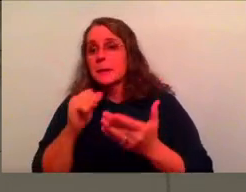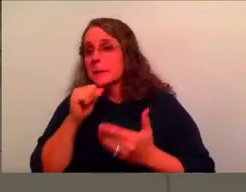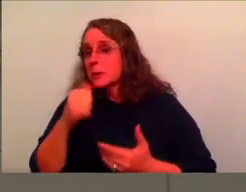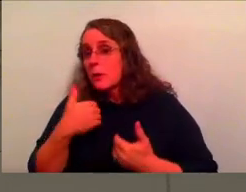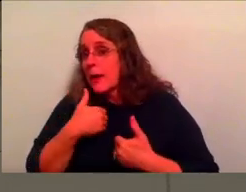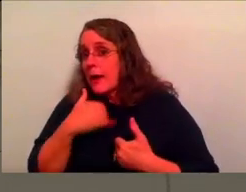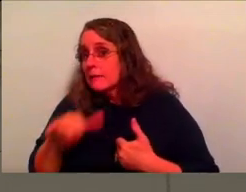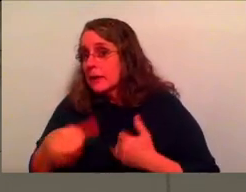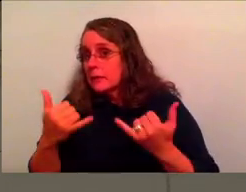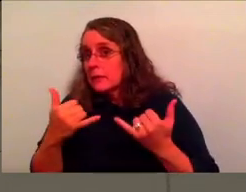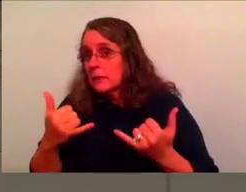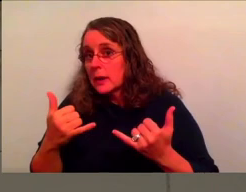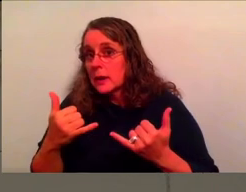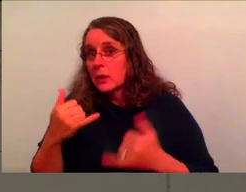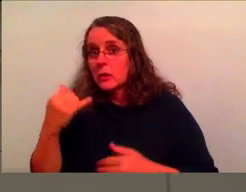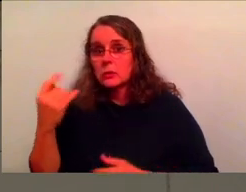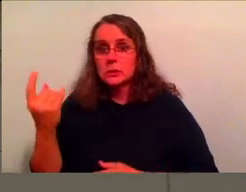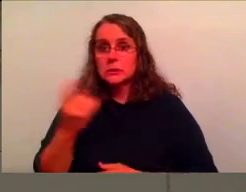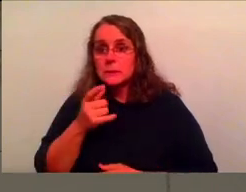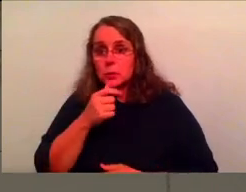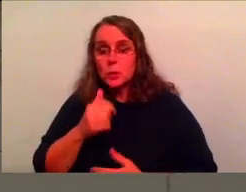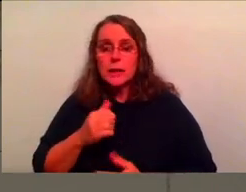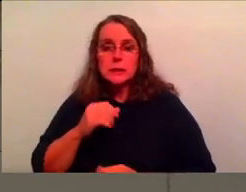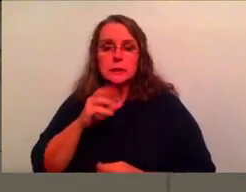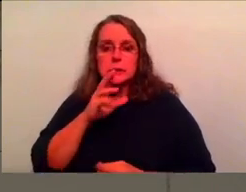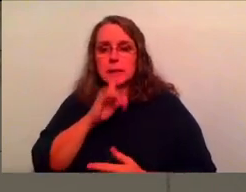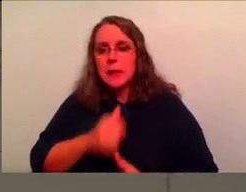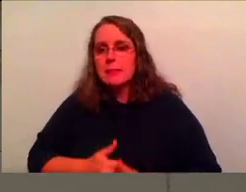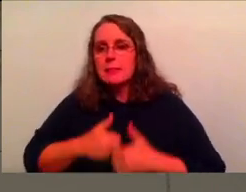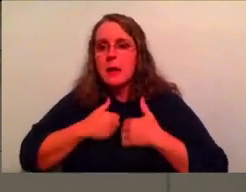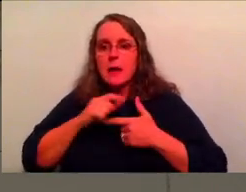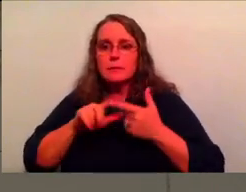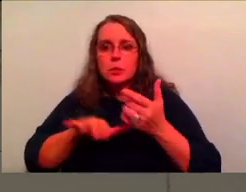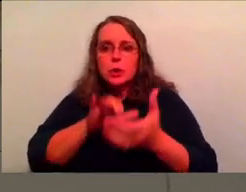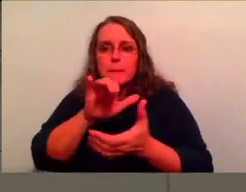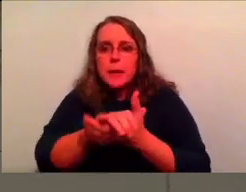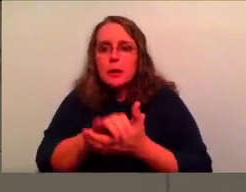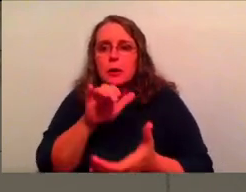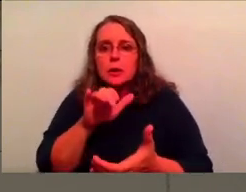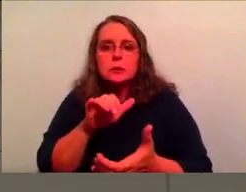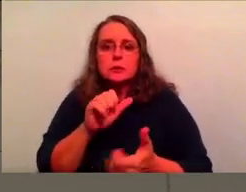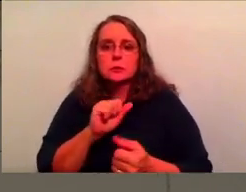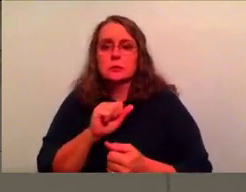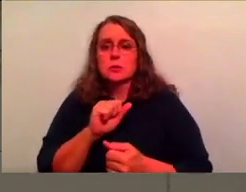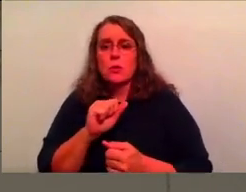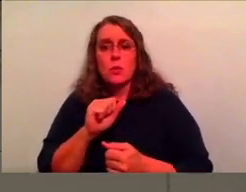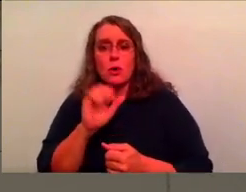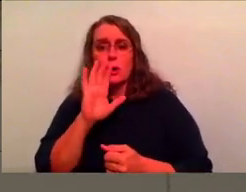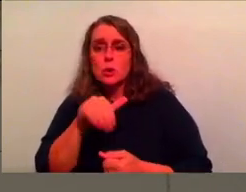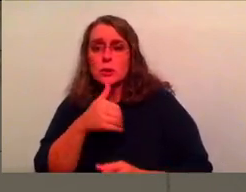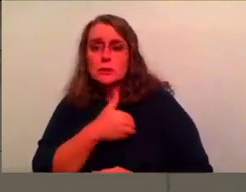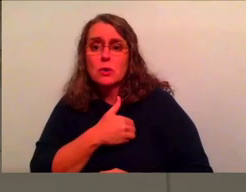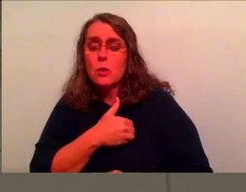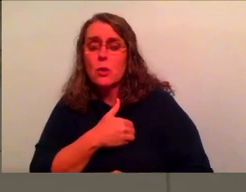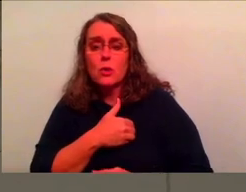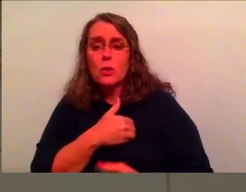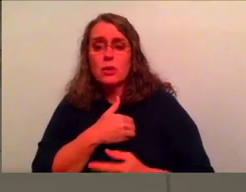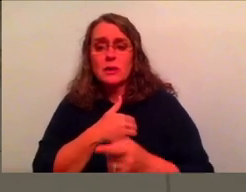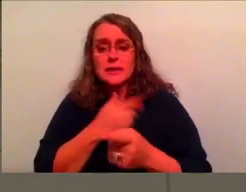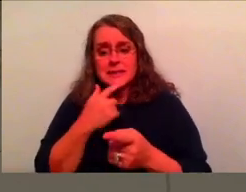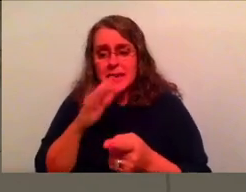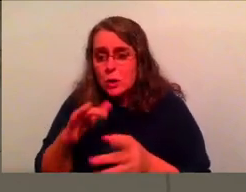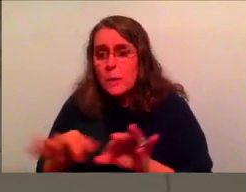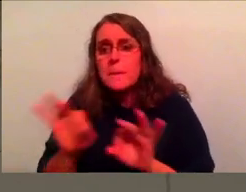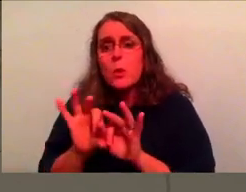right now. Maybe you need somebody who can come in and speak life into your marriage. Maybe you have somebody who can come in and speak life into your soul and say, Hey, you're important. Like we're saying today, maybe you need